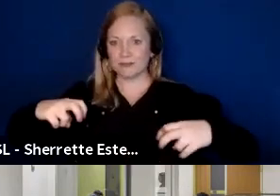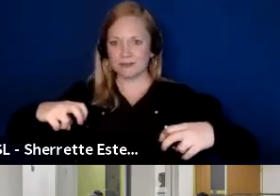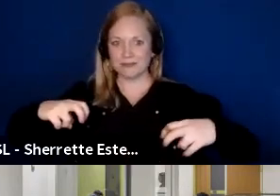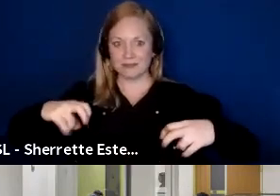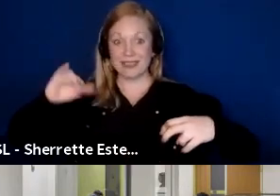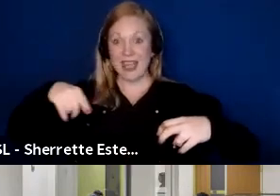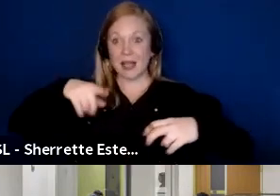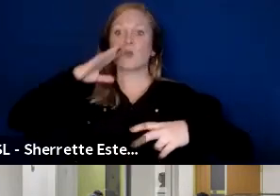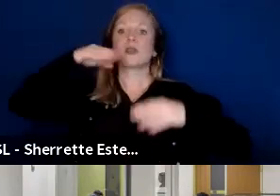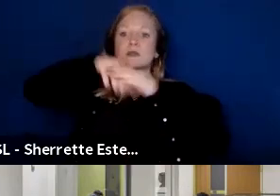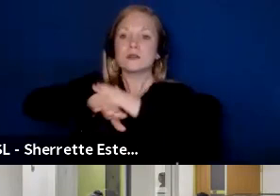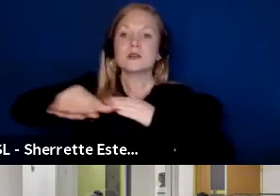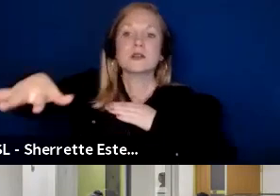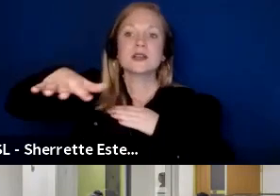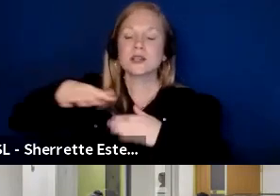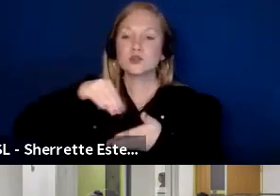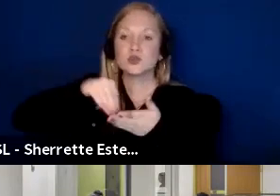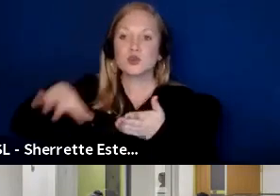to some of the student rooms,